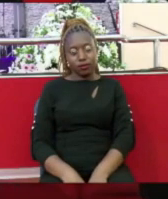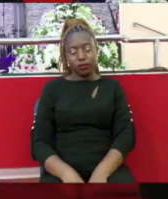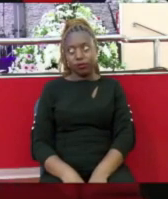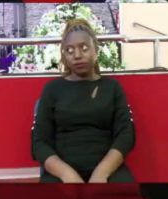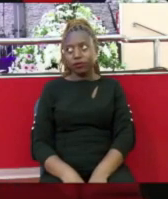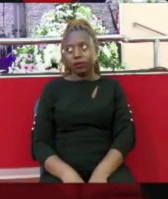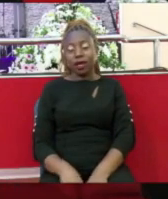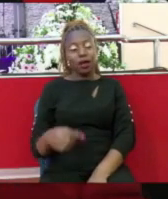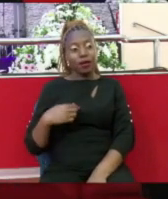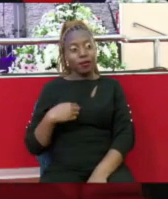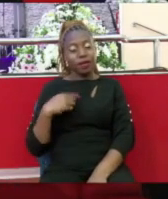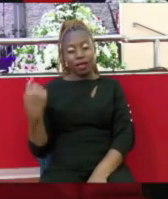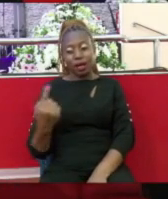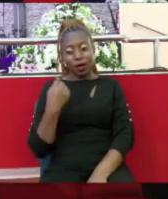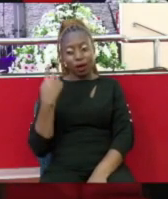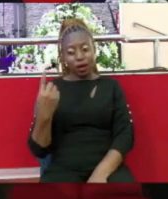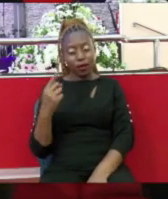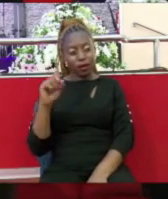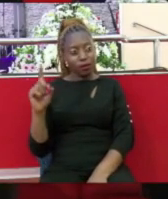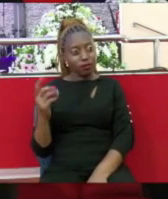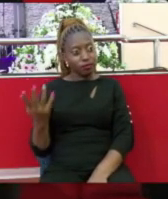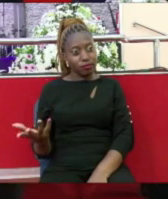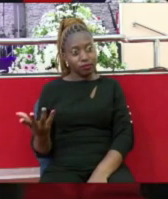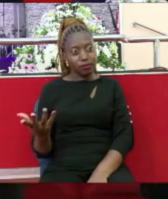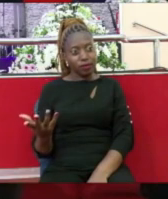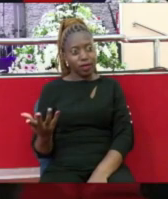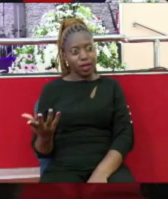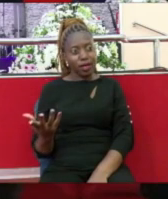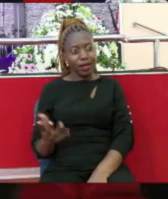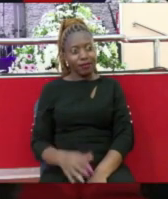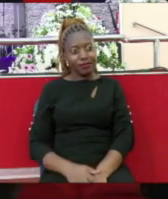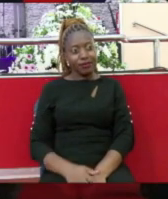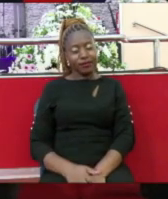Am I the only one? Am I the only Jew in Jerusalem?